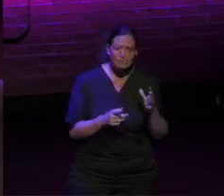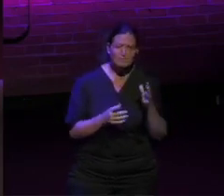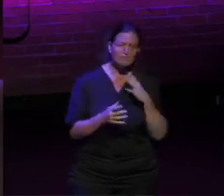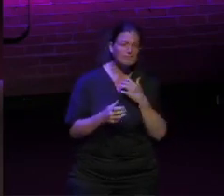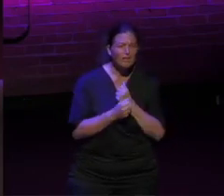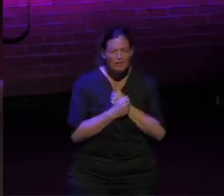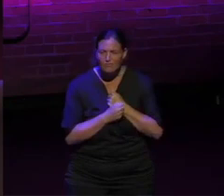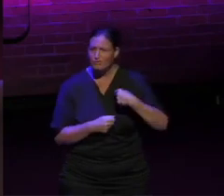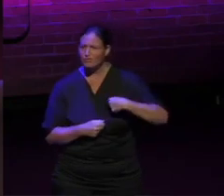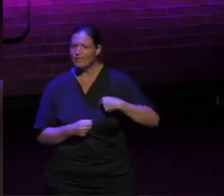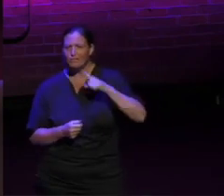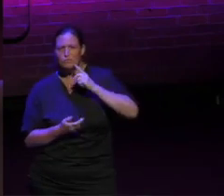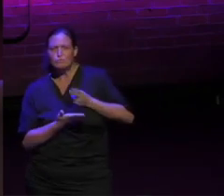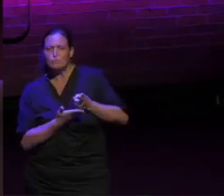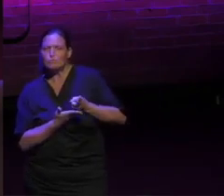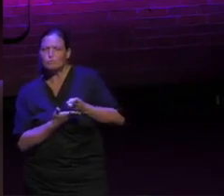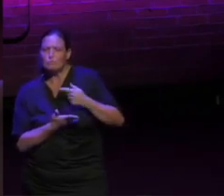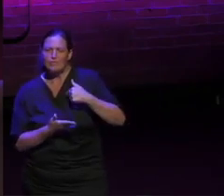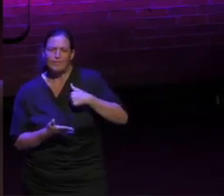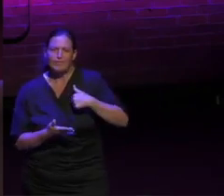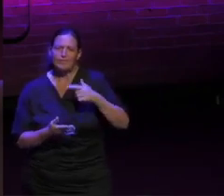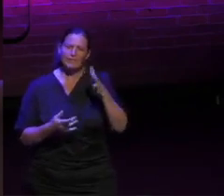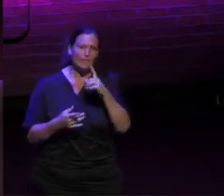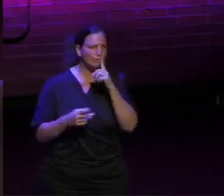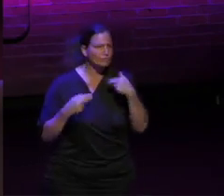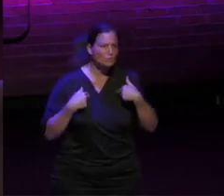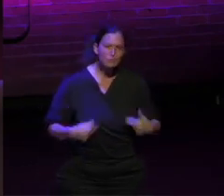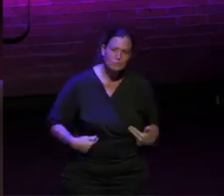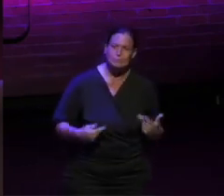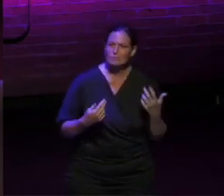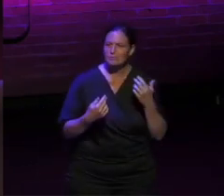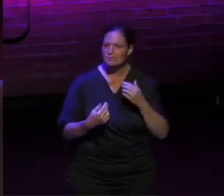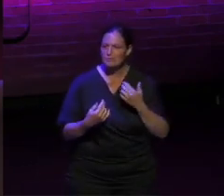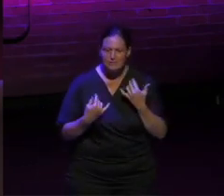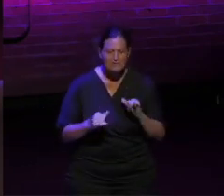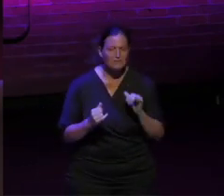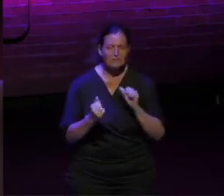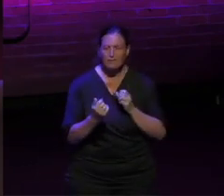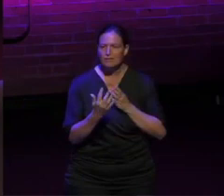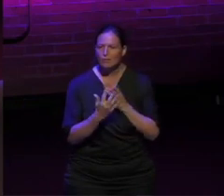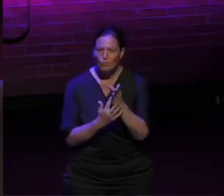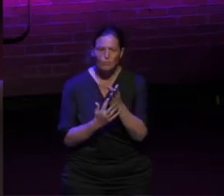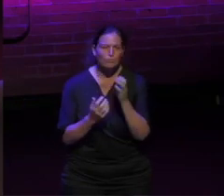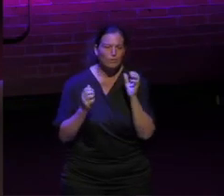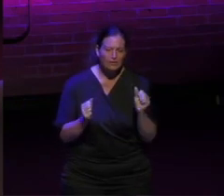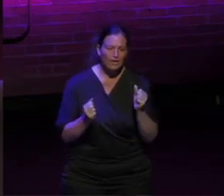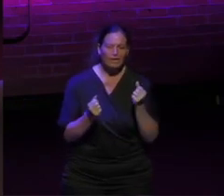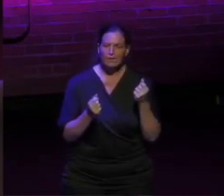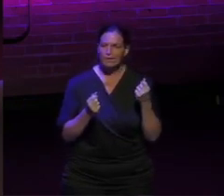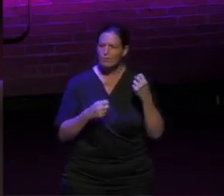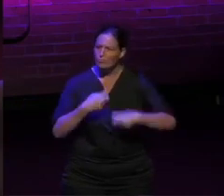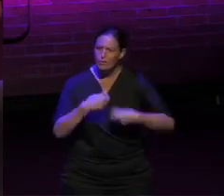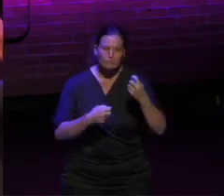love that was in their heart let me know that there's still humanity, there's still ways that we can get to the other side of this if